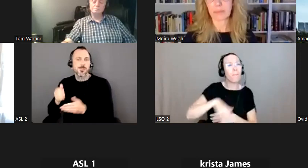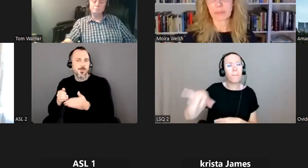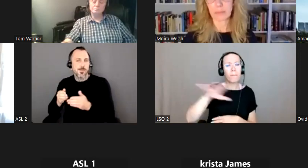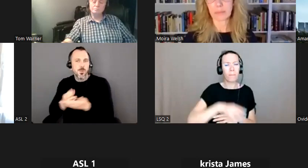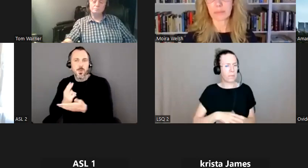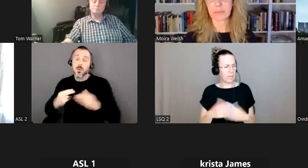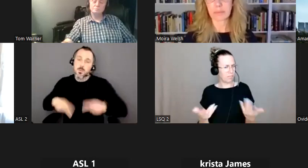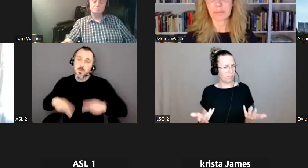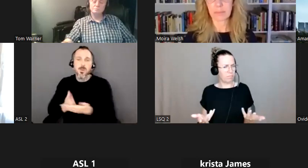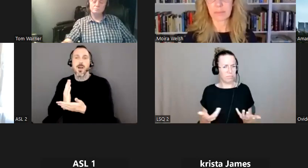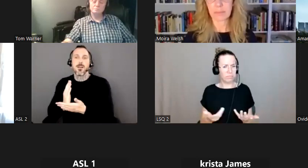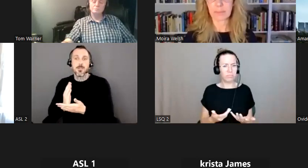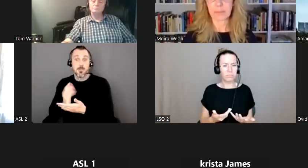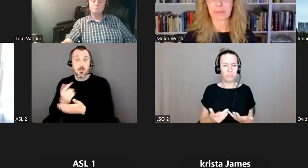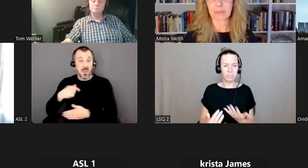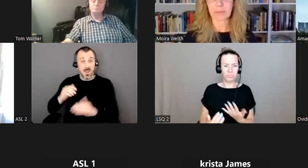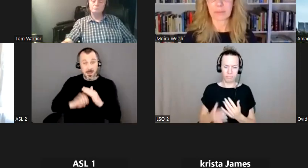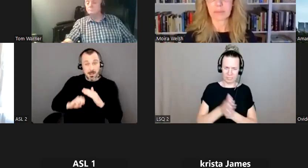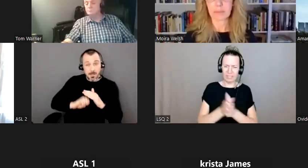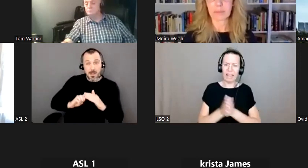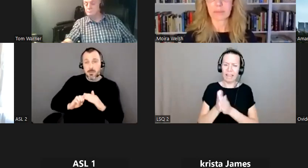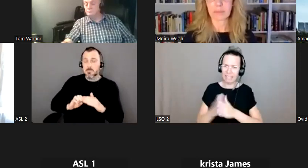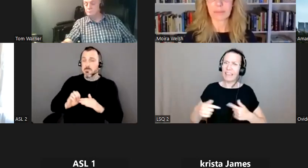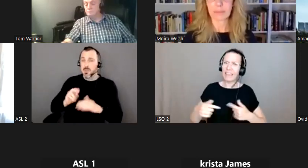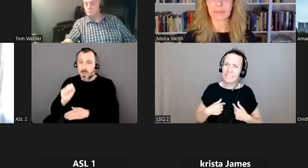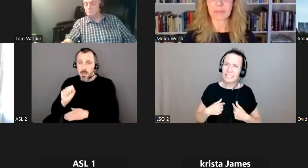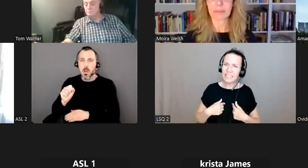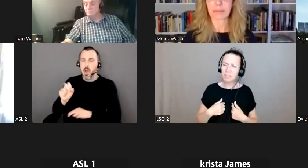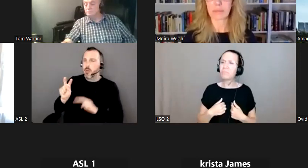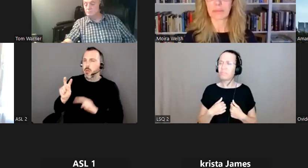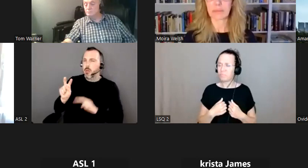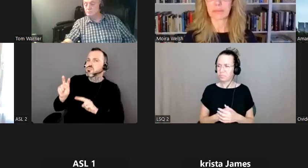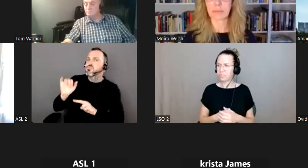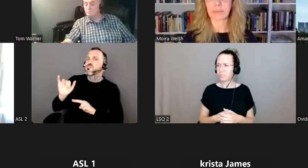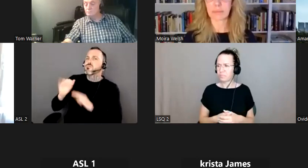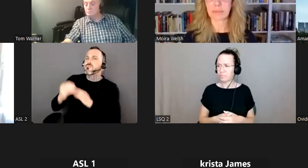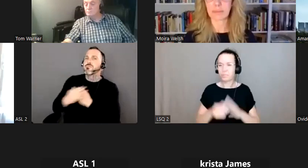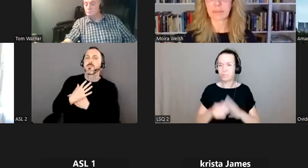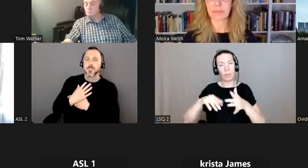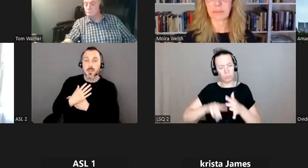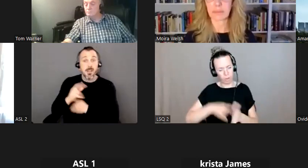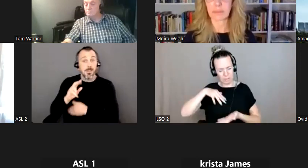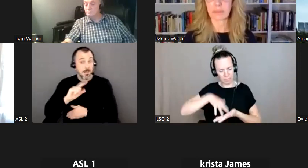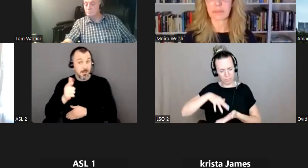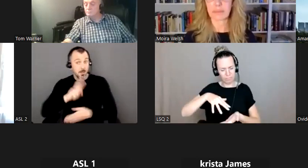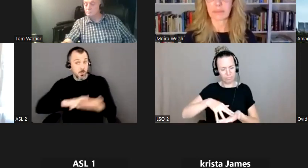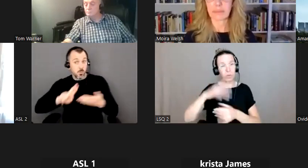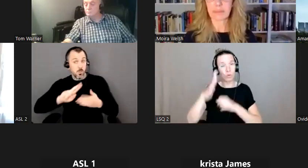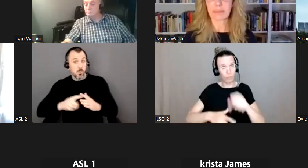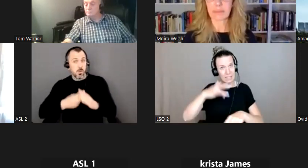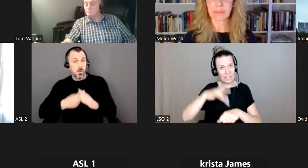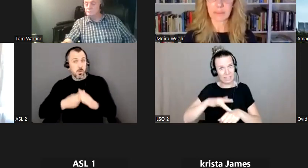and high school. And as I went through university studies and then was taking social courses of social